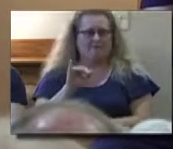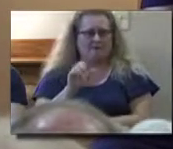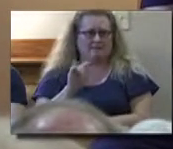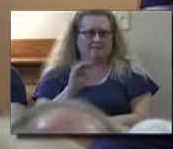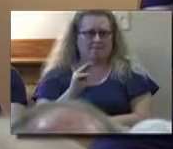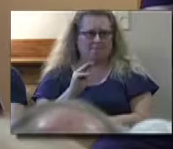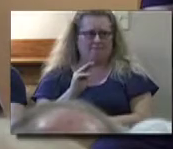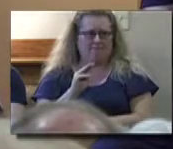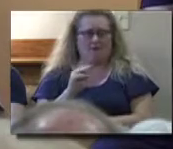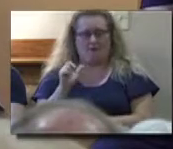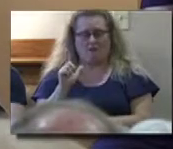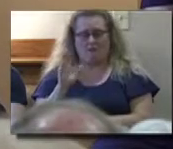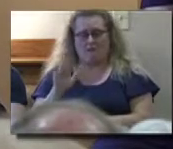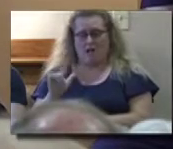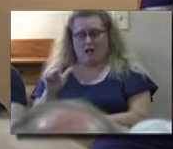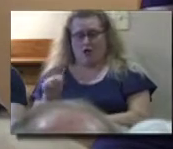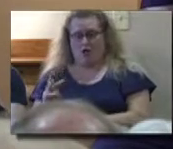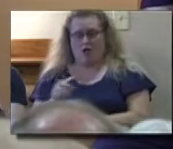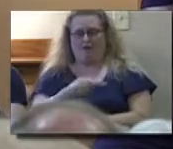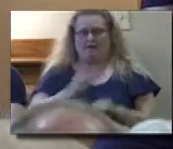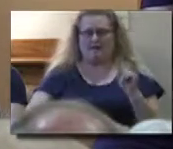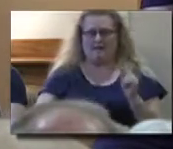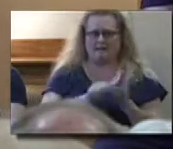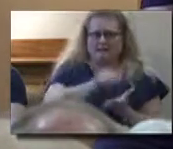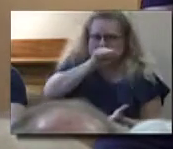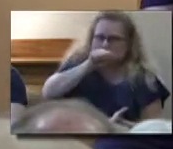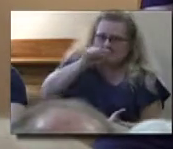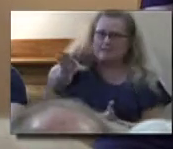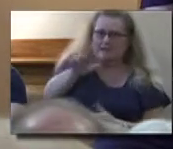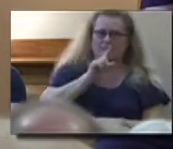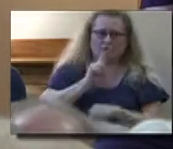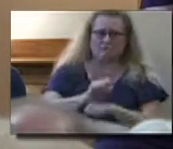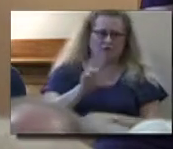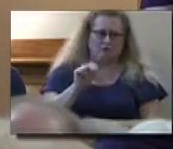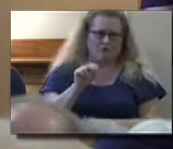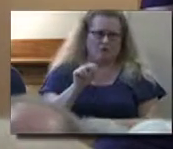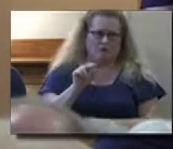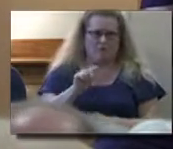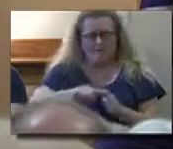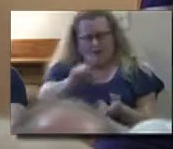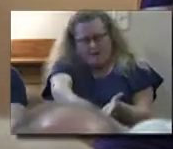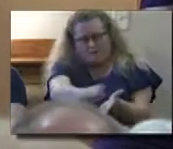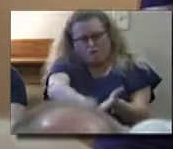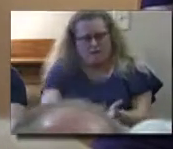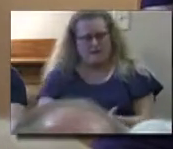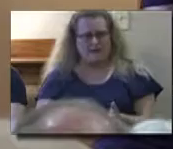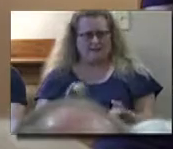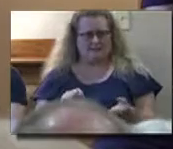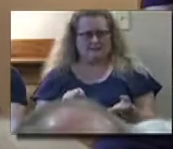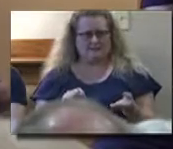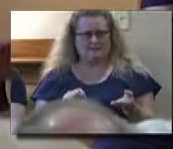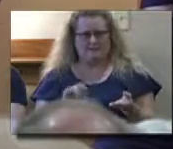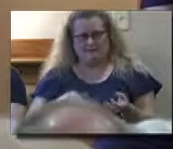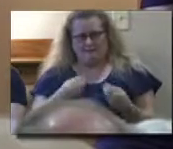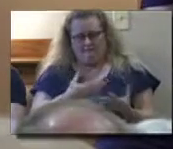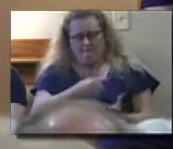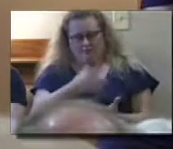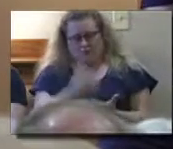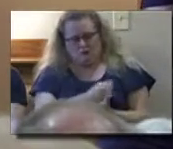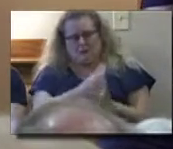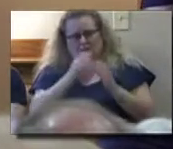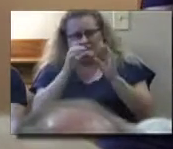By law, this letter cannot be sent. It cannot be delivered. It cannot be mailed. But it gives them a chance to say what